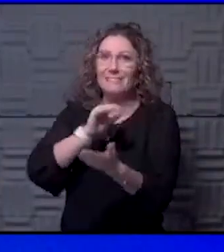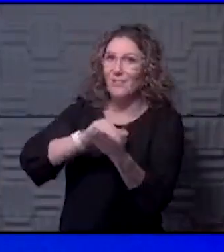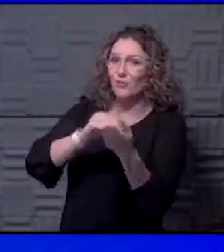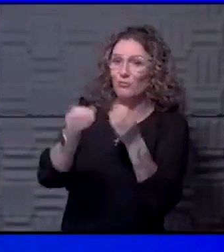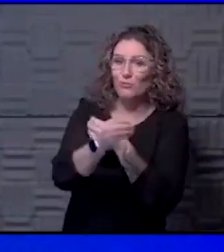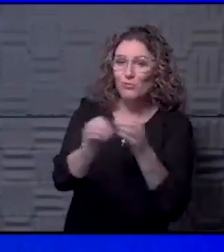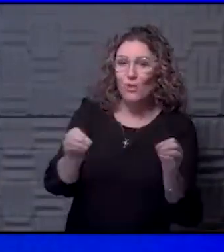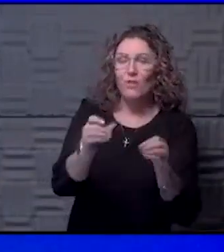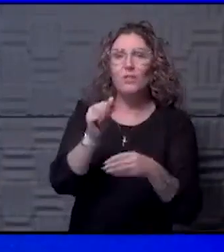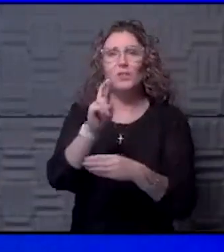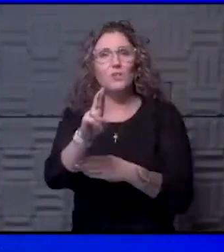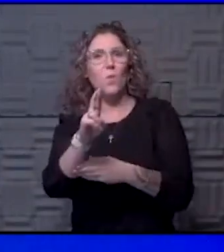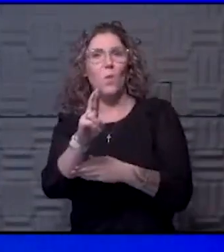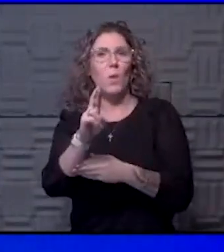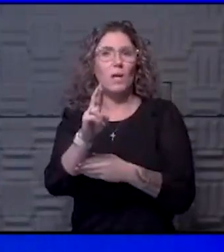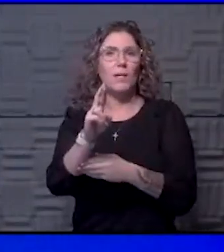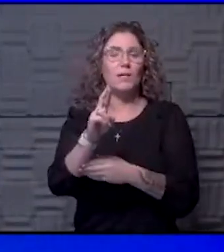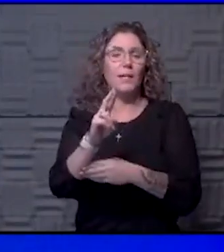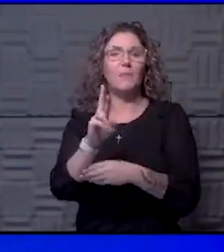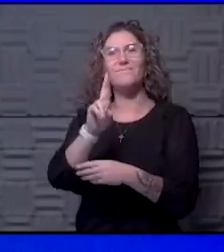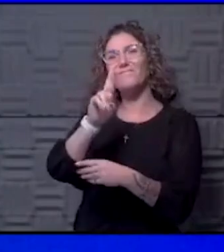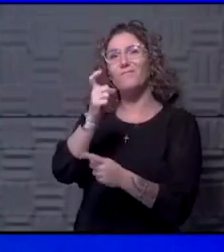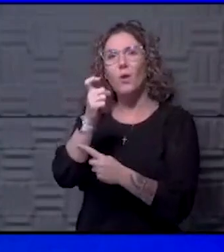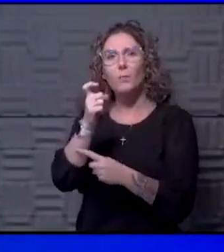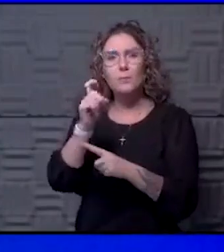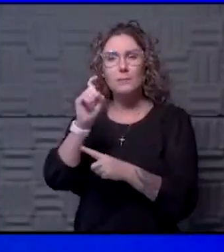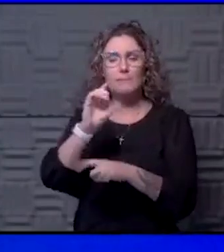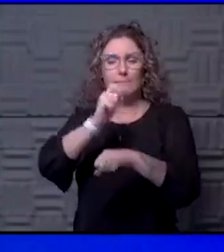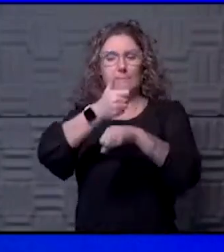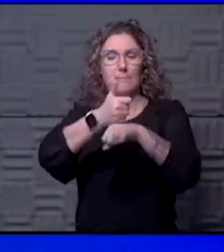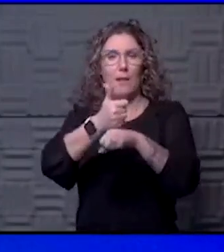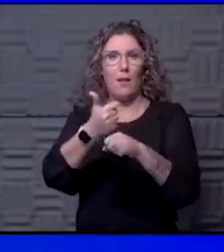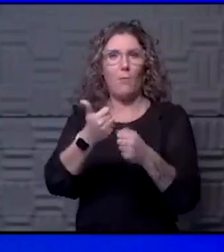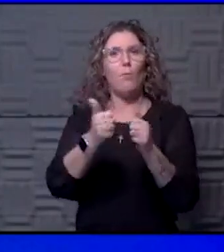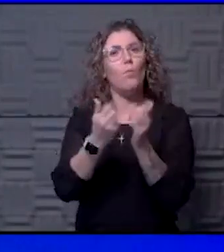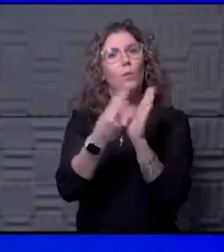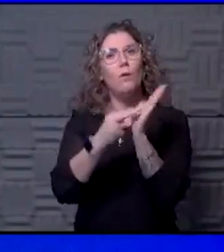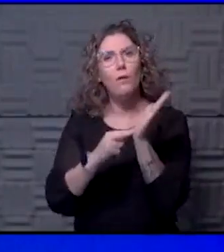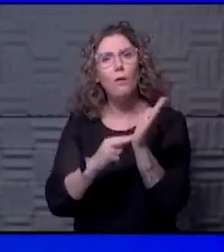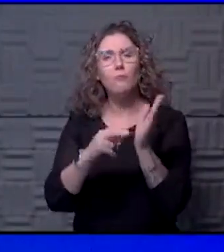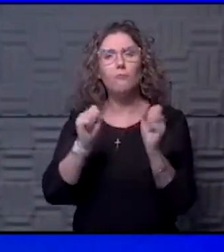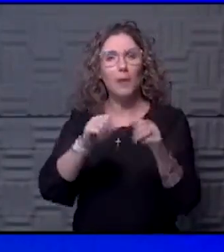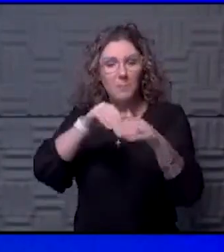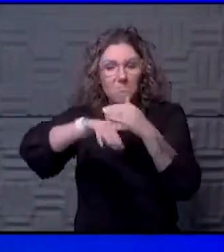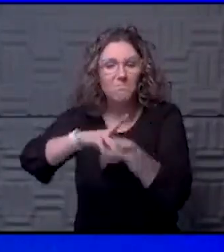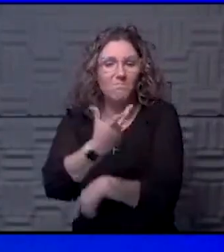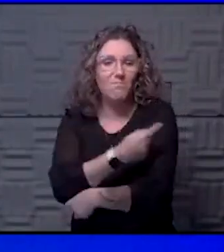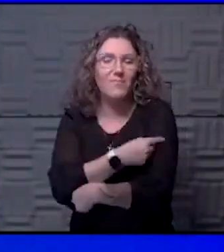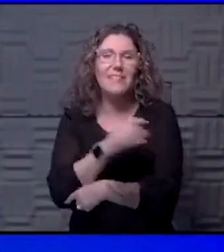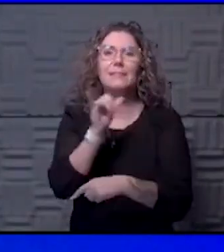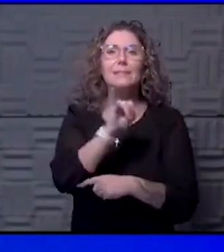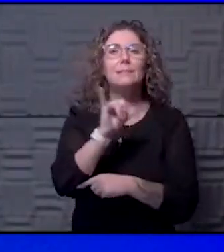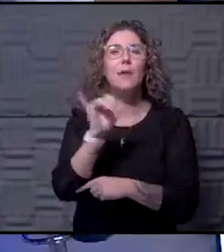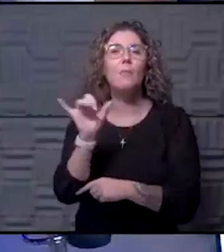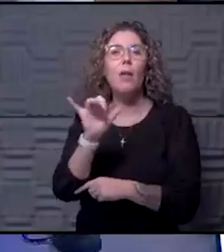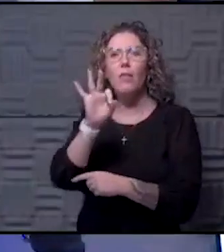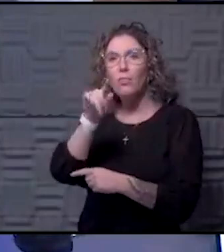or one of these commercial pharmacies that have contracts to be able to get that, just as you could with influenza